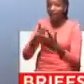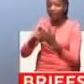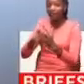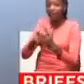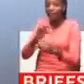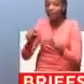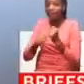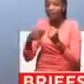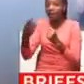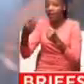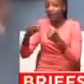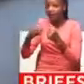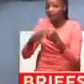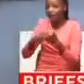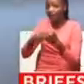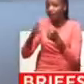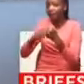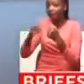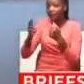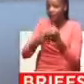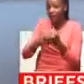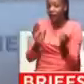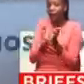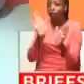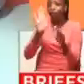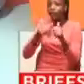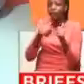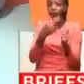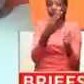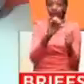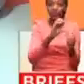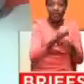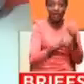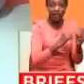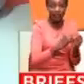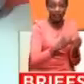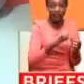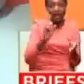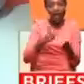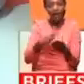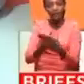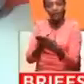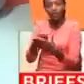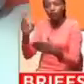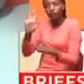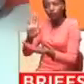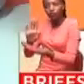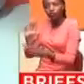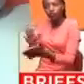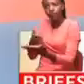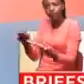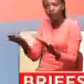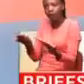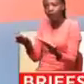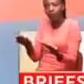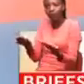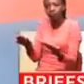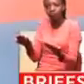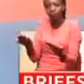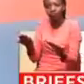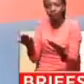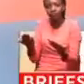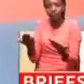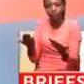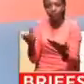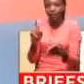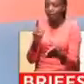1997, so it's been over 20 years. Mm-hmm. 20 yeah. years? Yes, over and 20 years. How many stages have you been able to get on, you know, across the